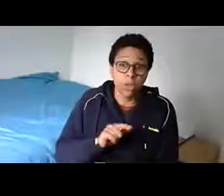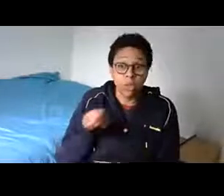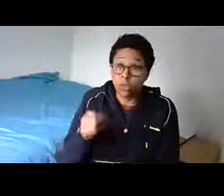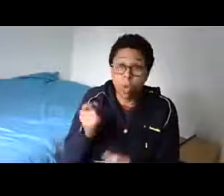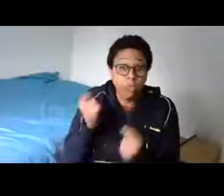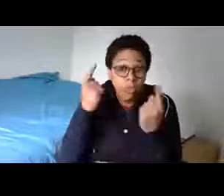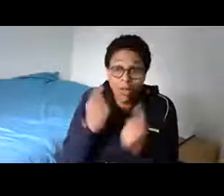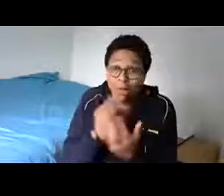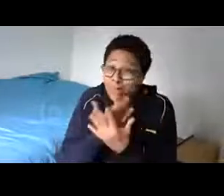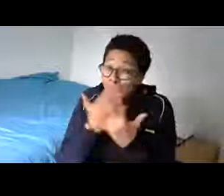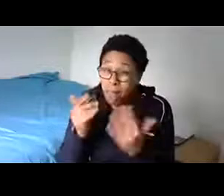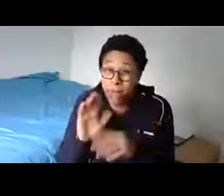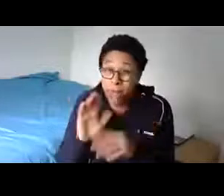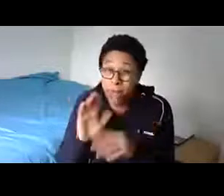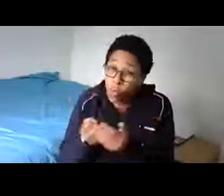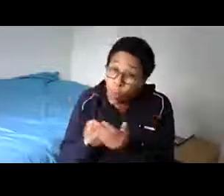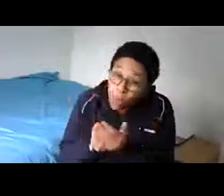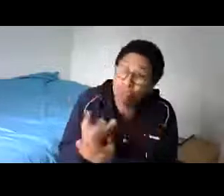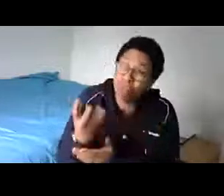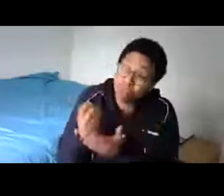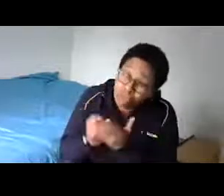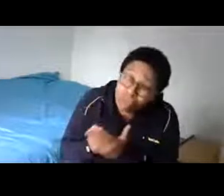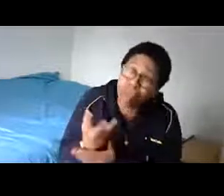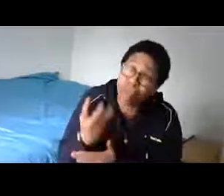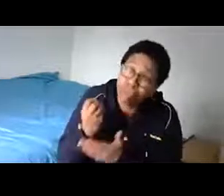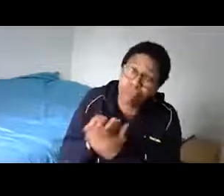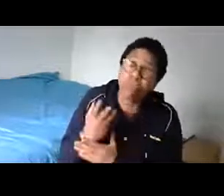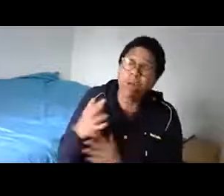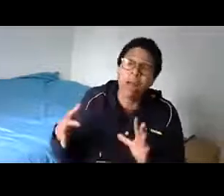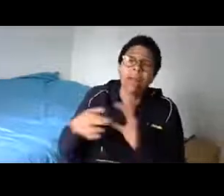spend extra on our disability-related expenses.